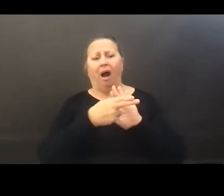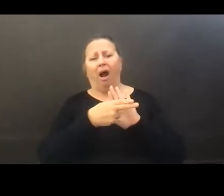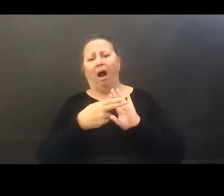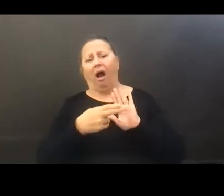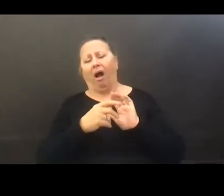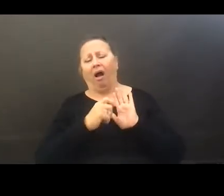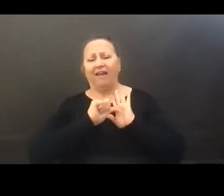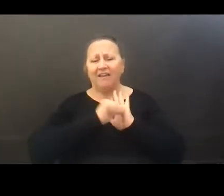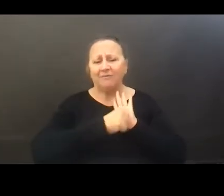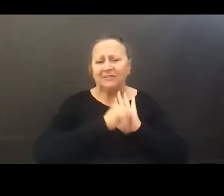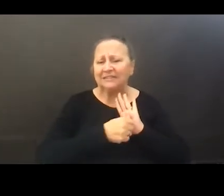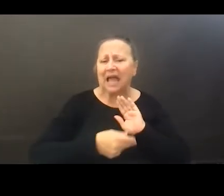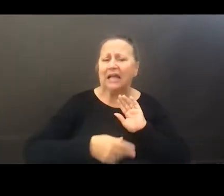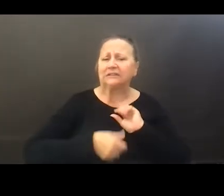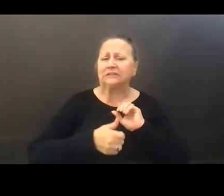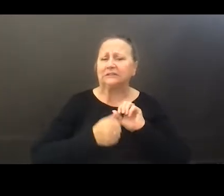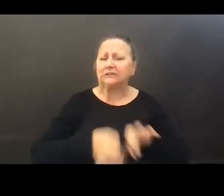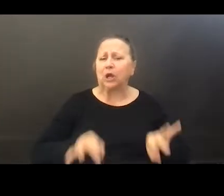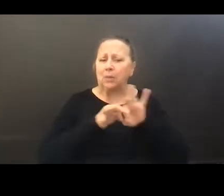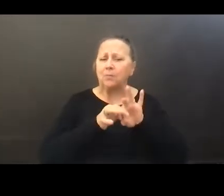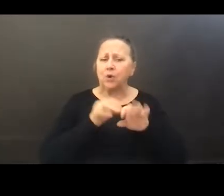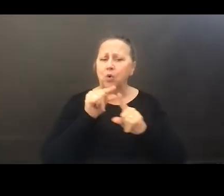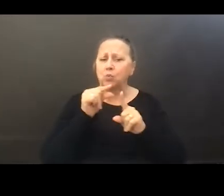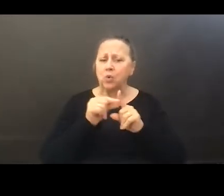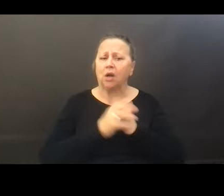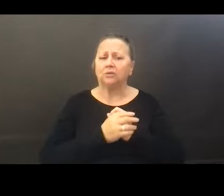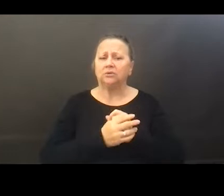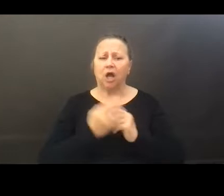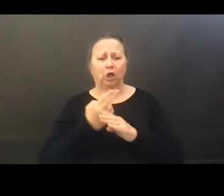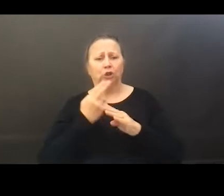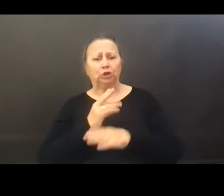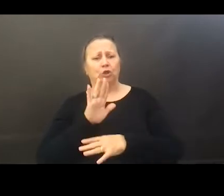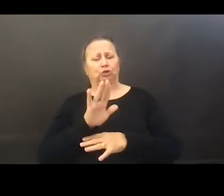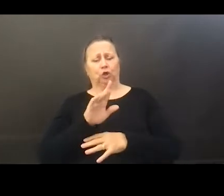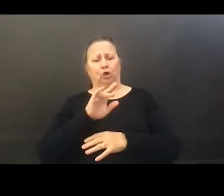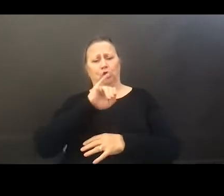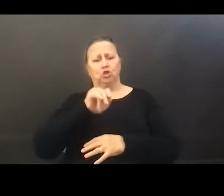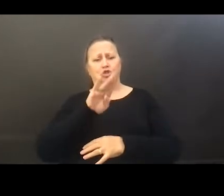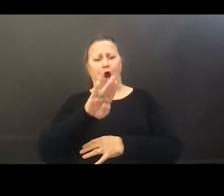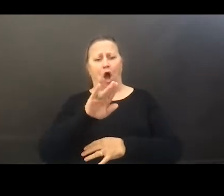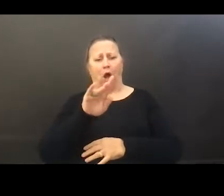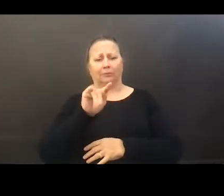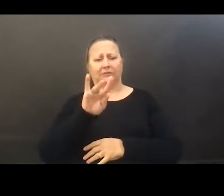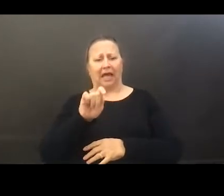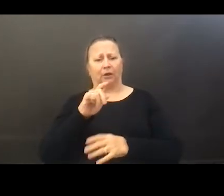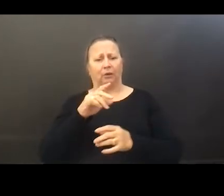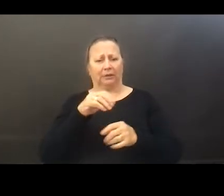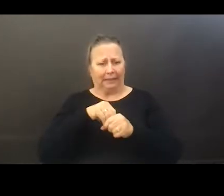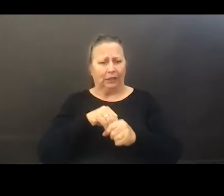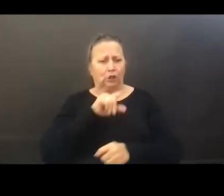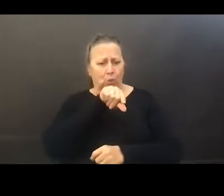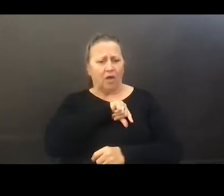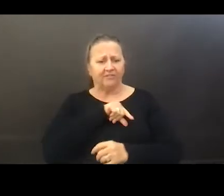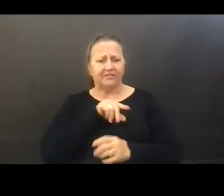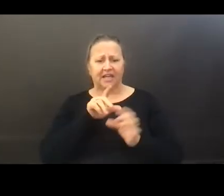see, and then incorporate that. Even use your job title that you're applying to in your qualifications section. So